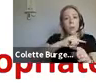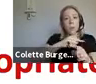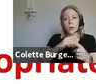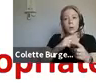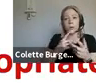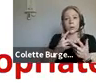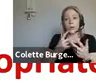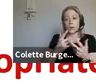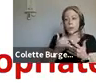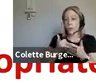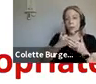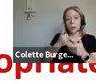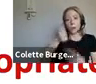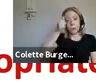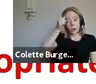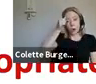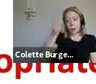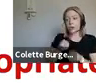individual support to